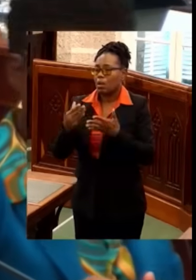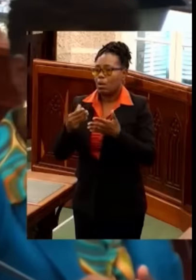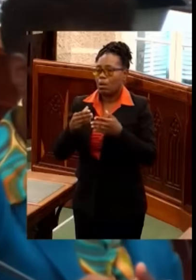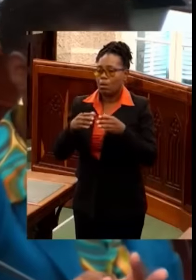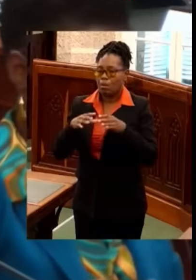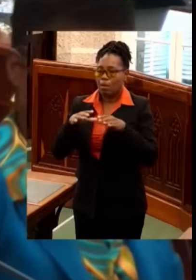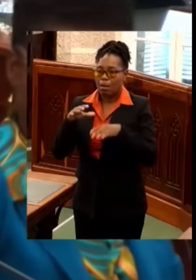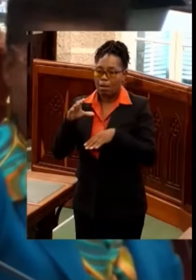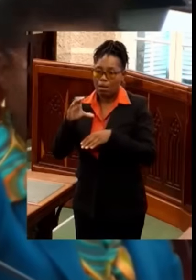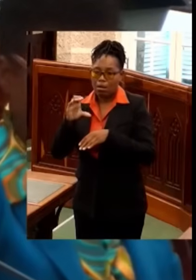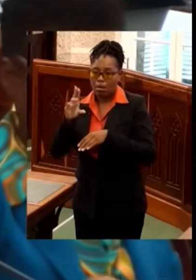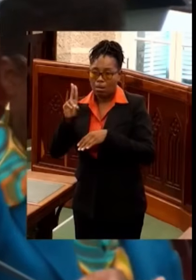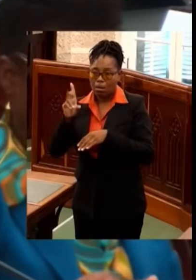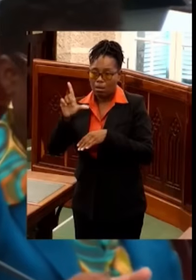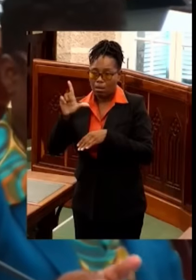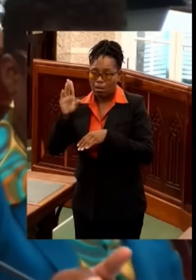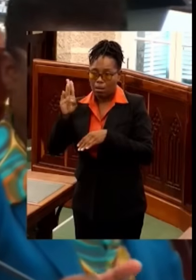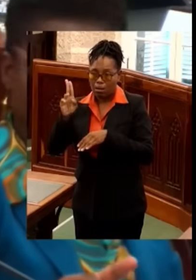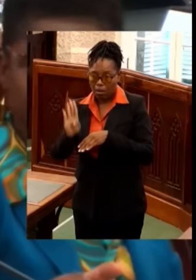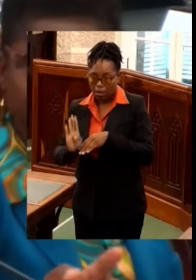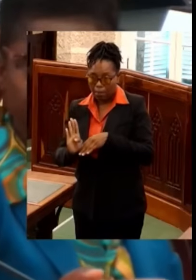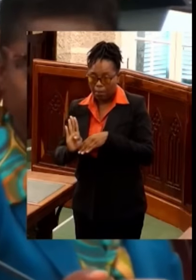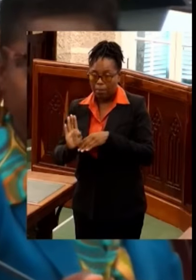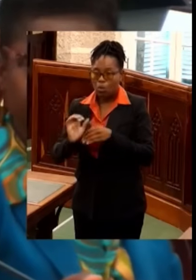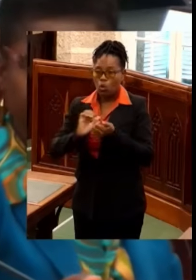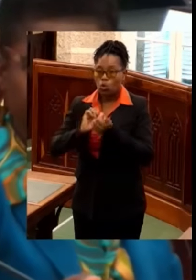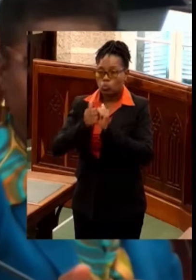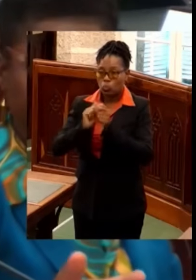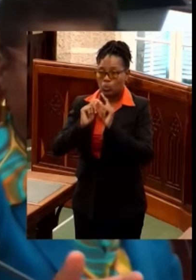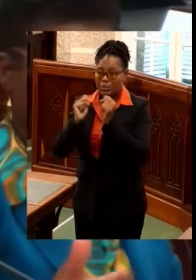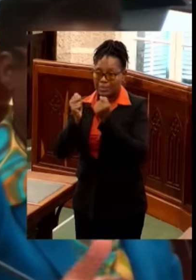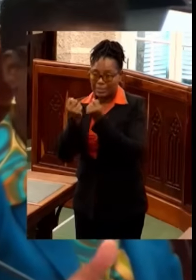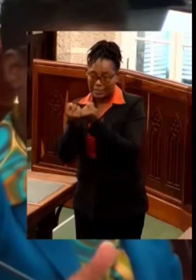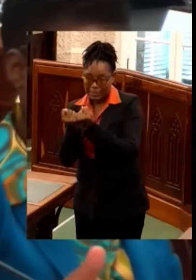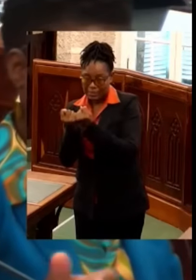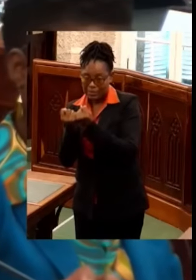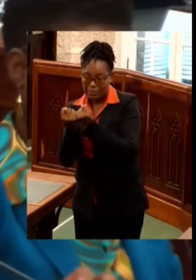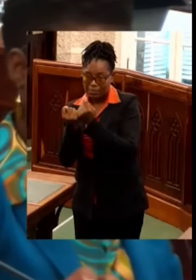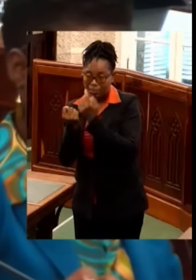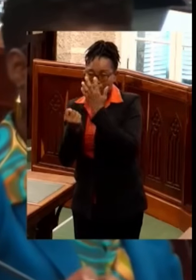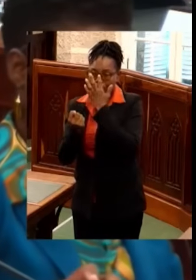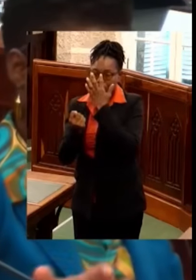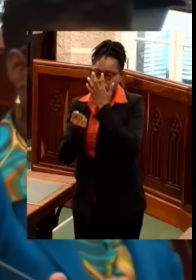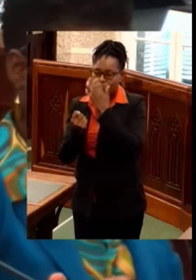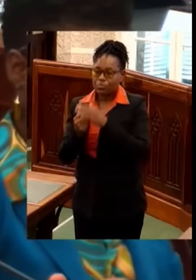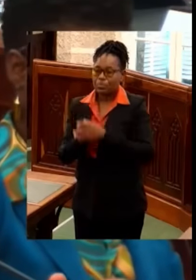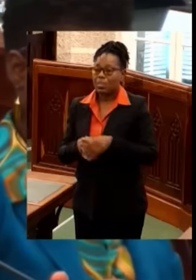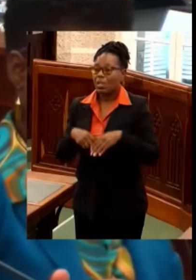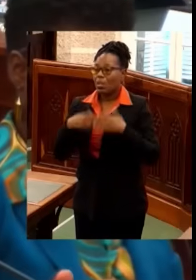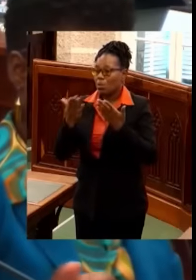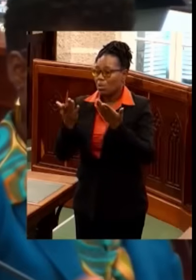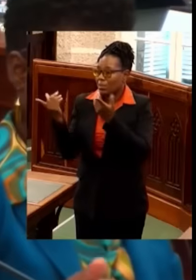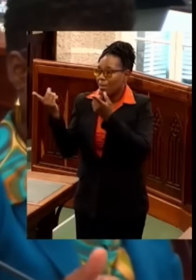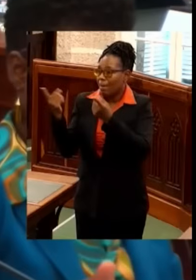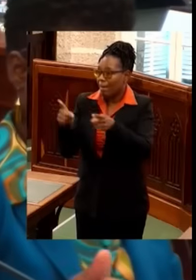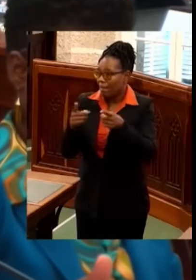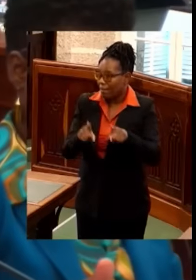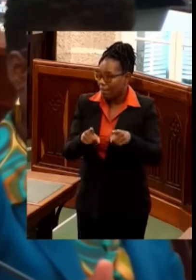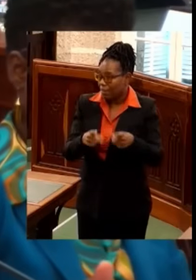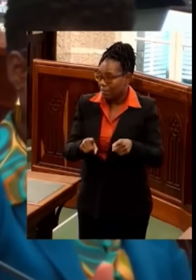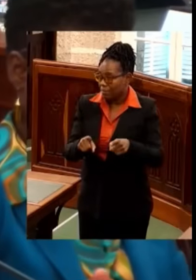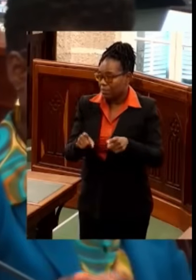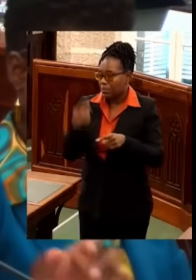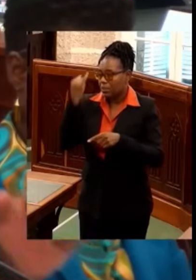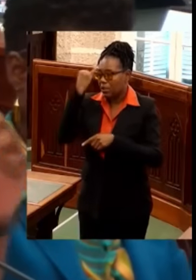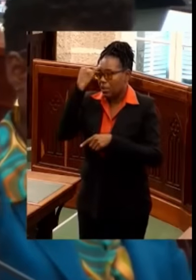a club, a service club, or a sporting team. And once it takes shape, the idea